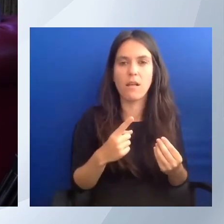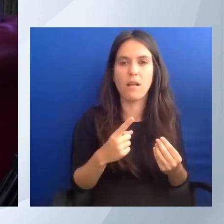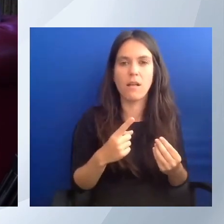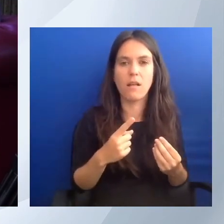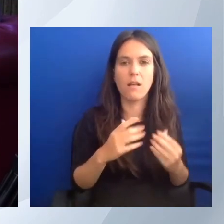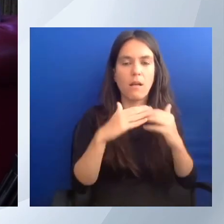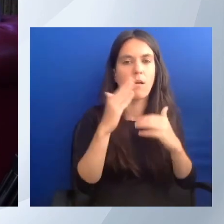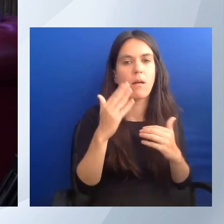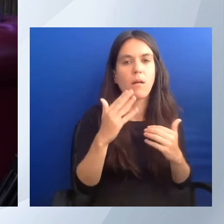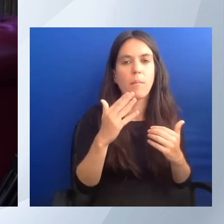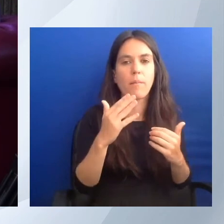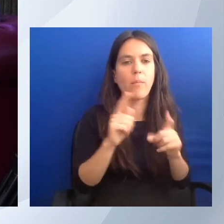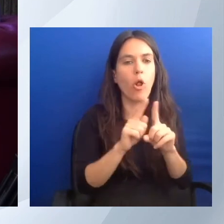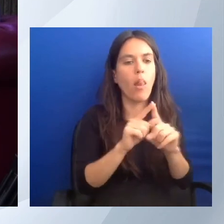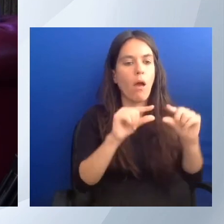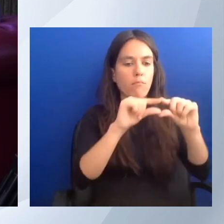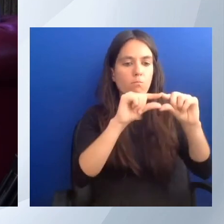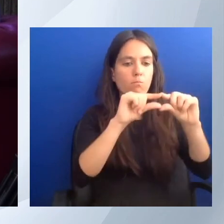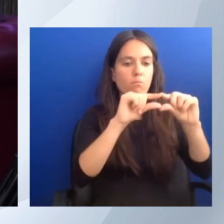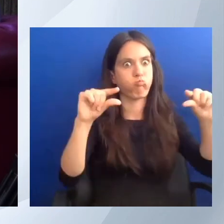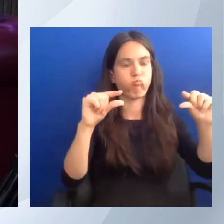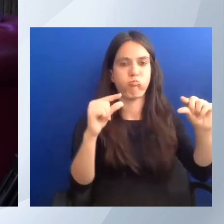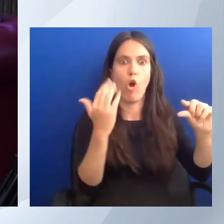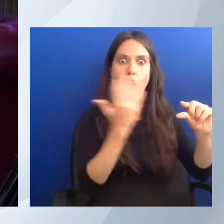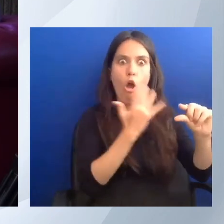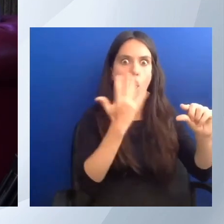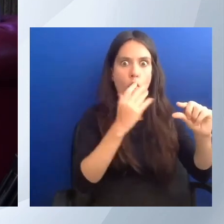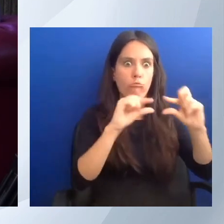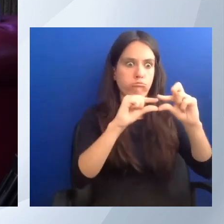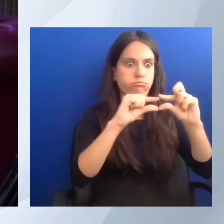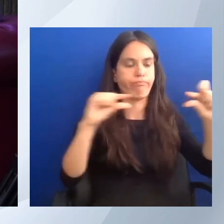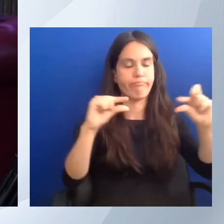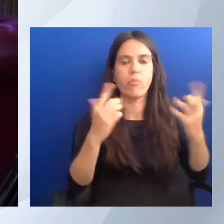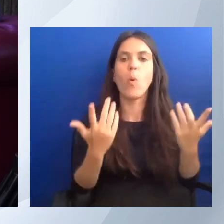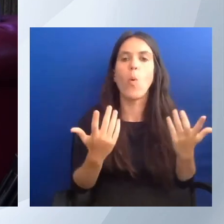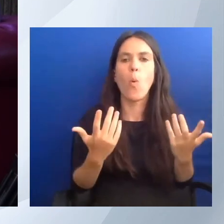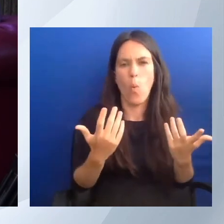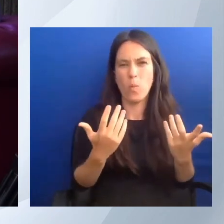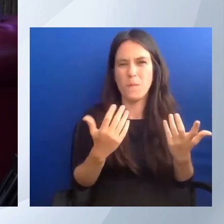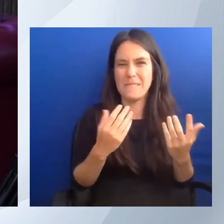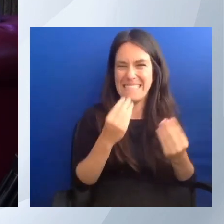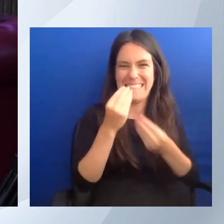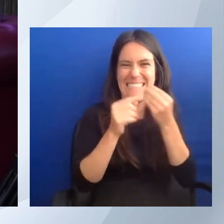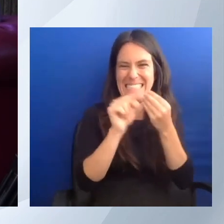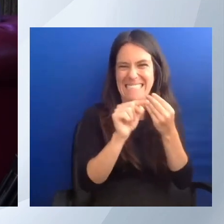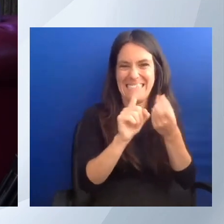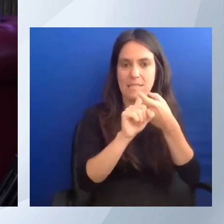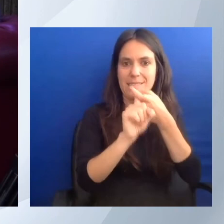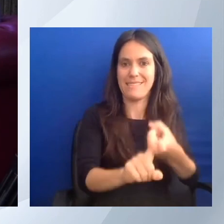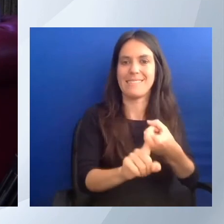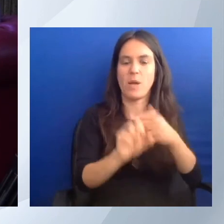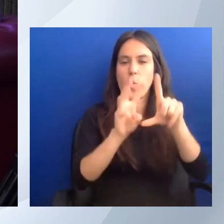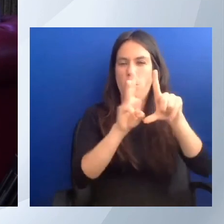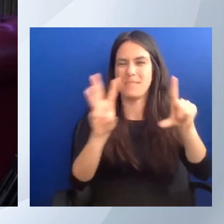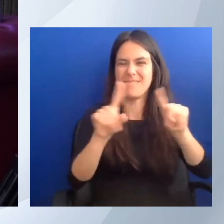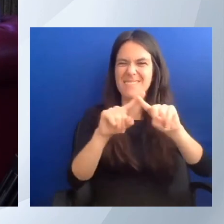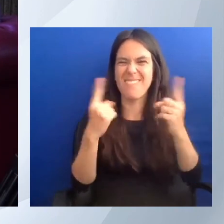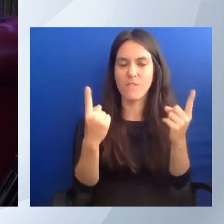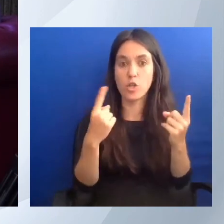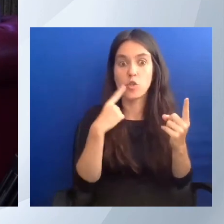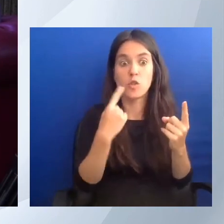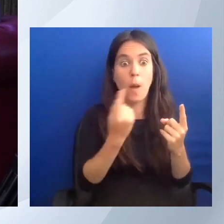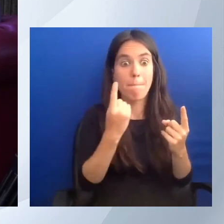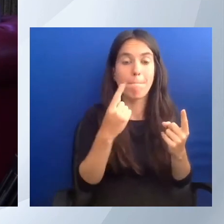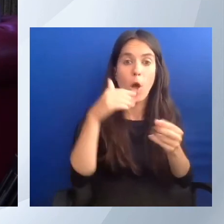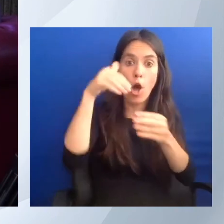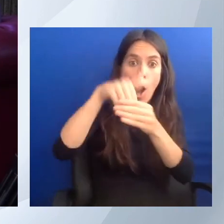purple text, you can add web arts. That are things that are not known in a static web app. So you can extract some of the content. If it's